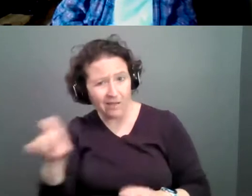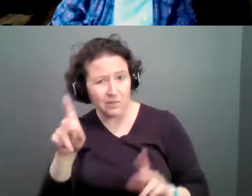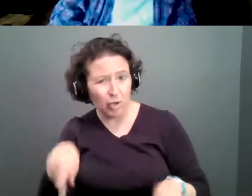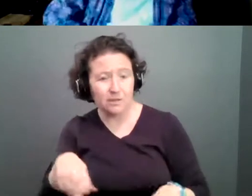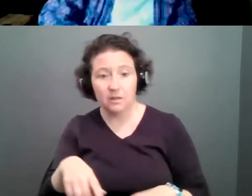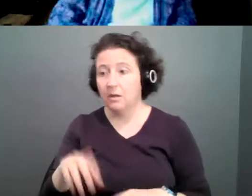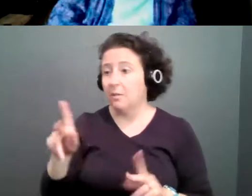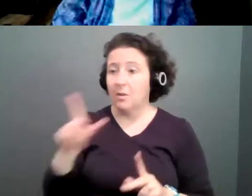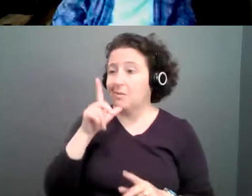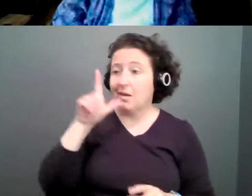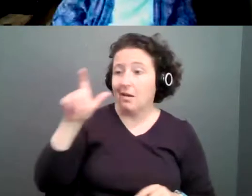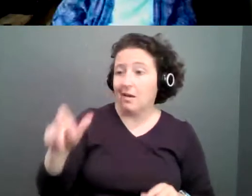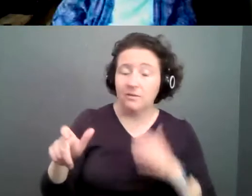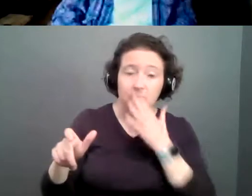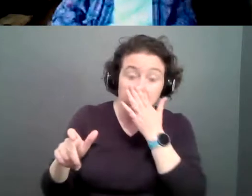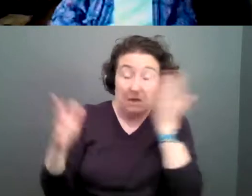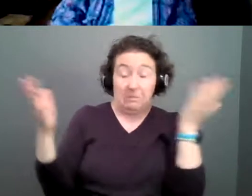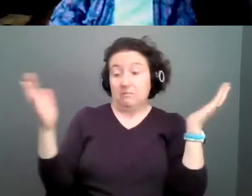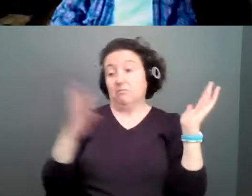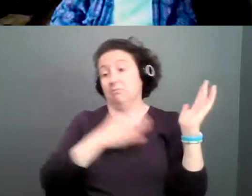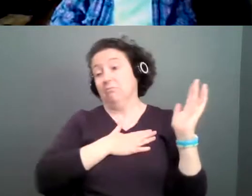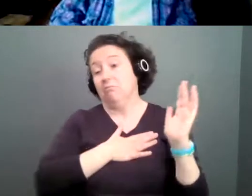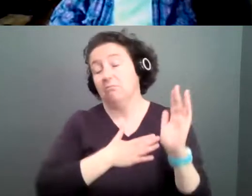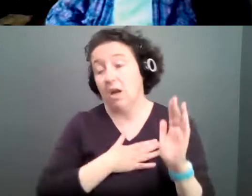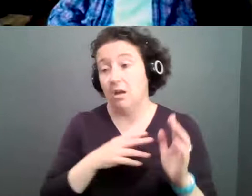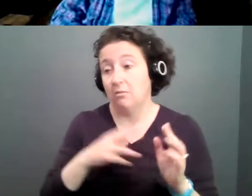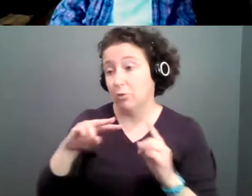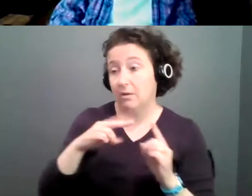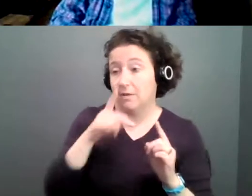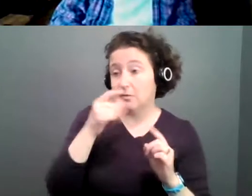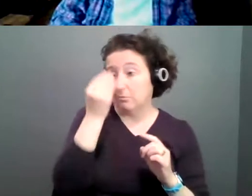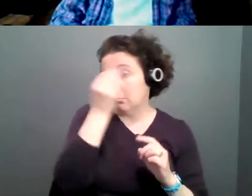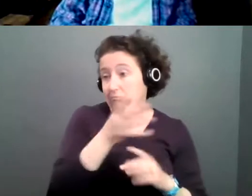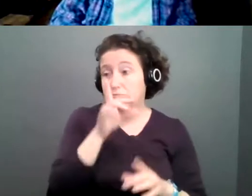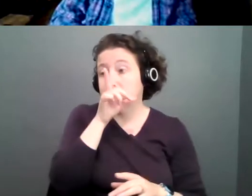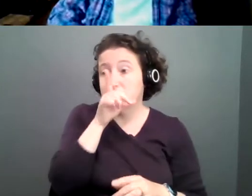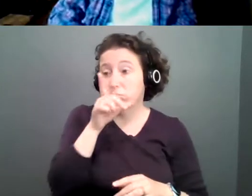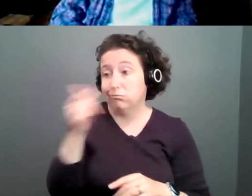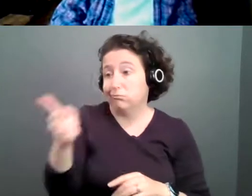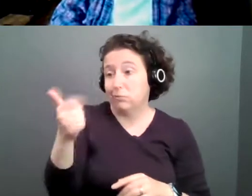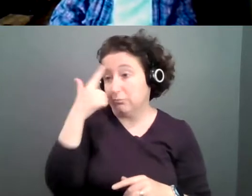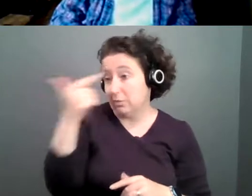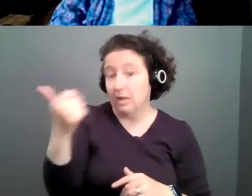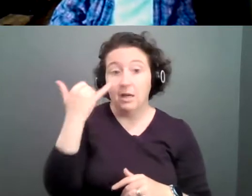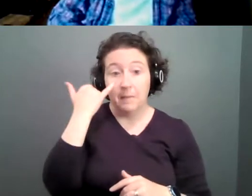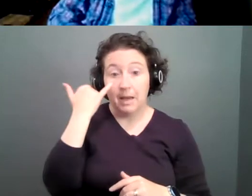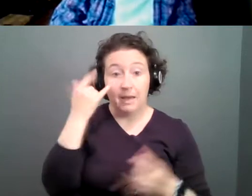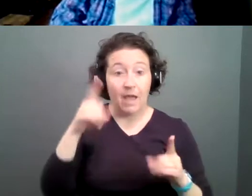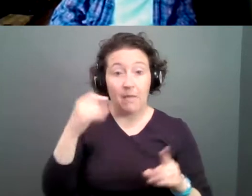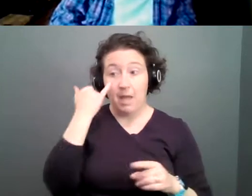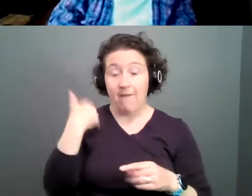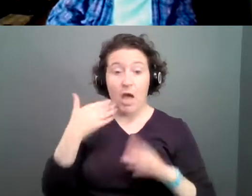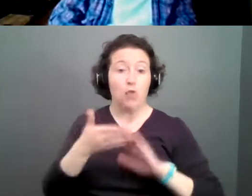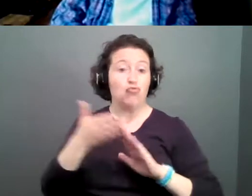People don't have to, as far as I'm concerned, don't have to disclose anything. But I would hope that if I ran a business, an